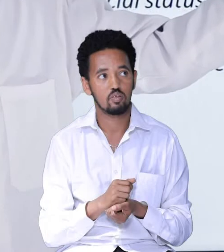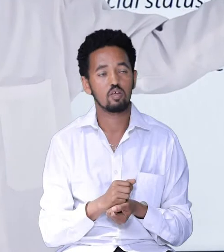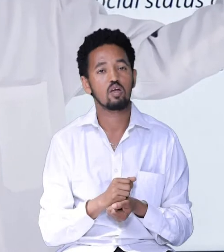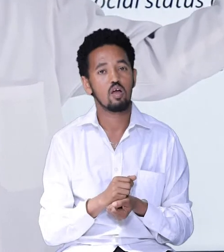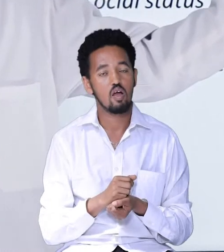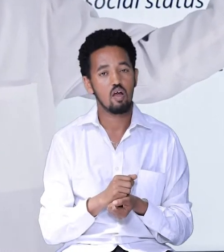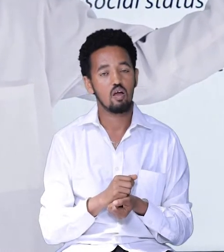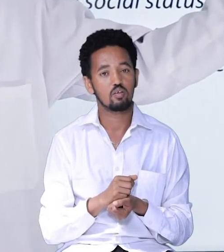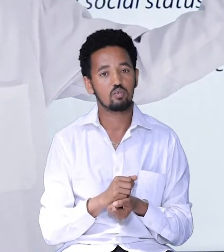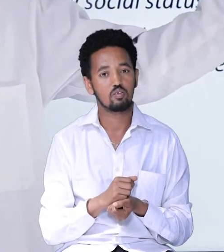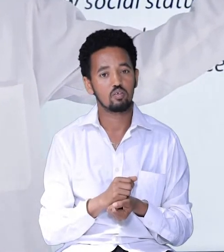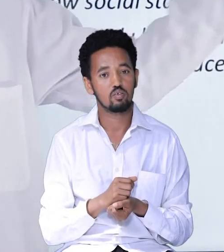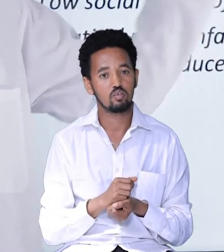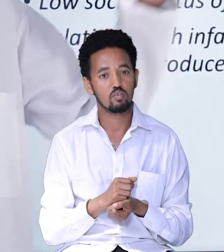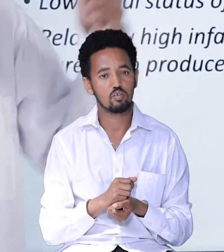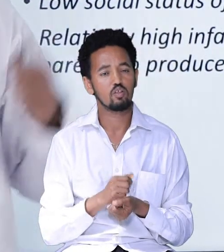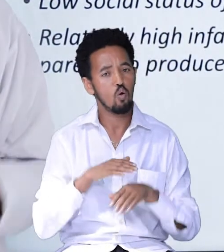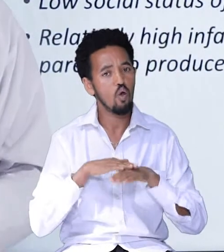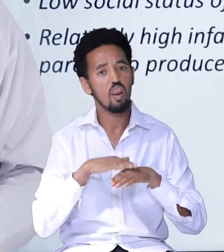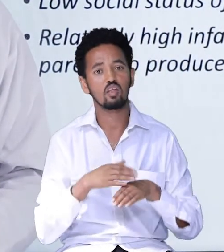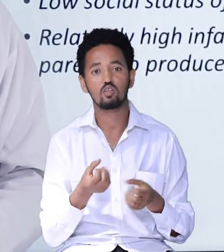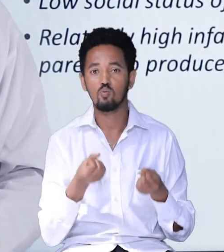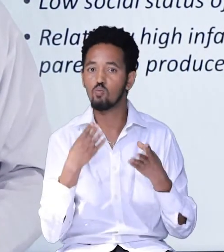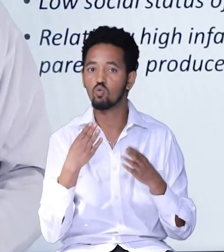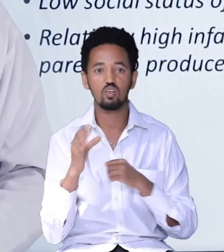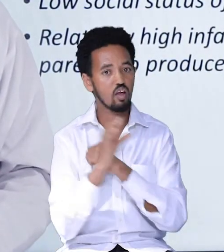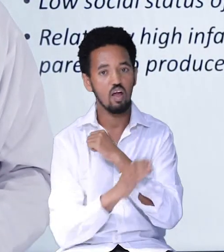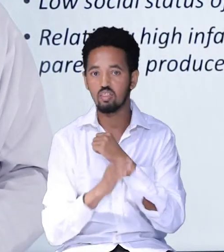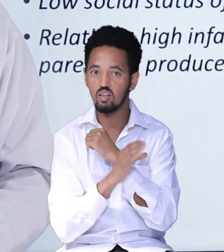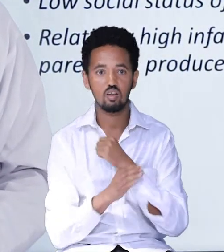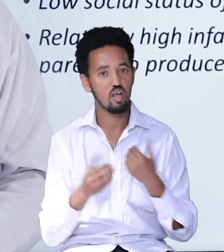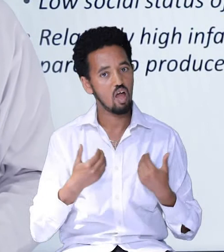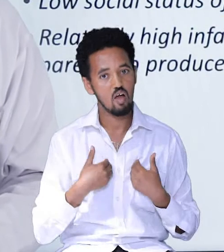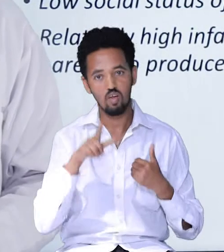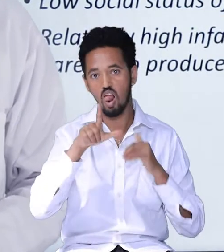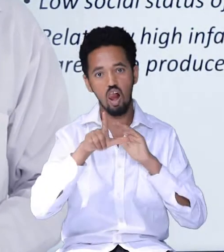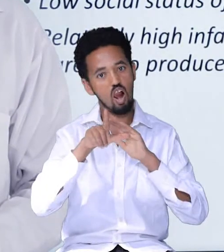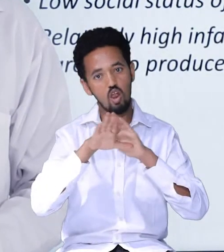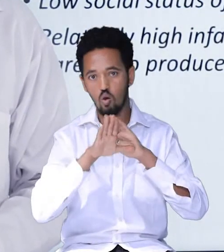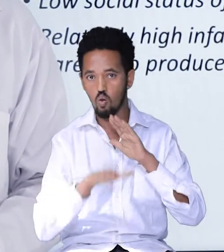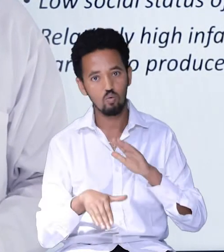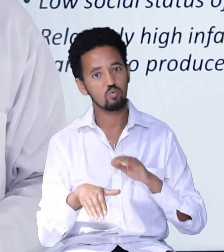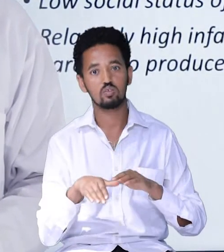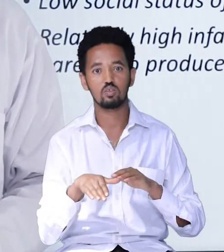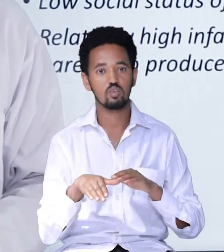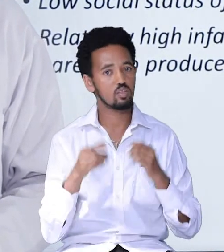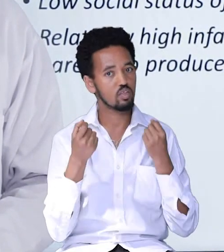Awareness means here, most of our country's population may have a low amount of awareness